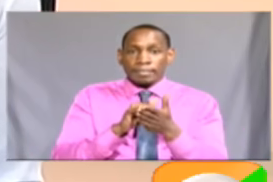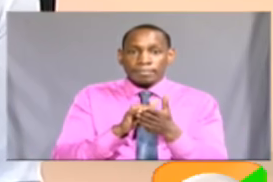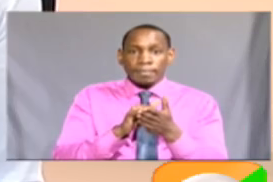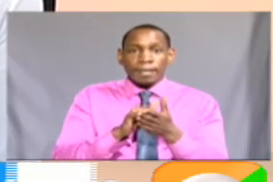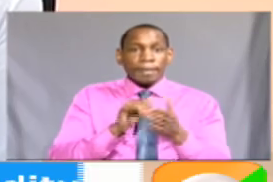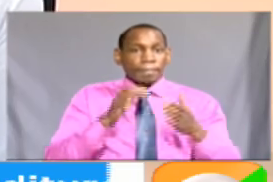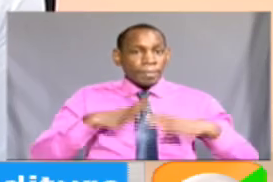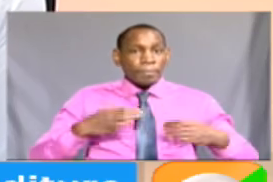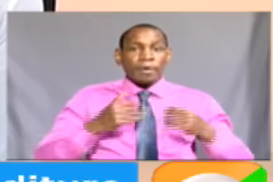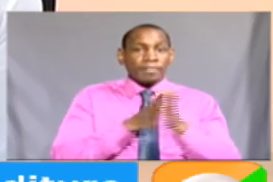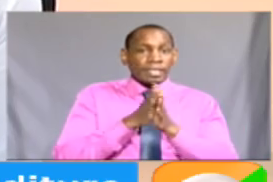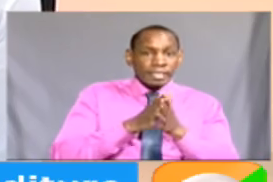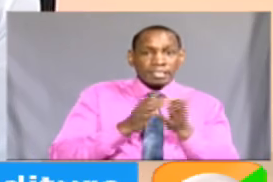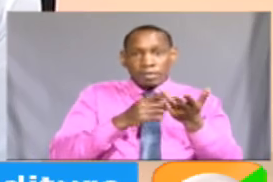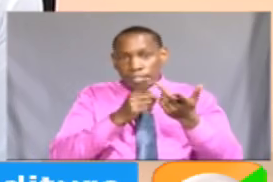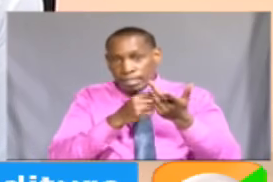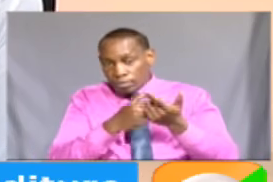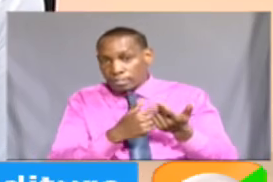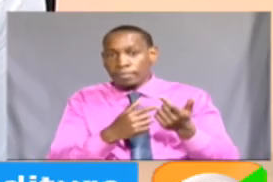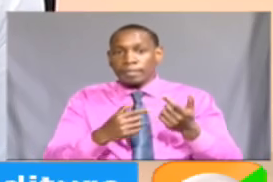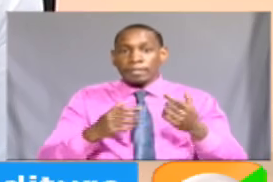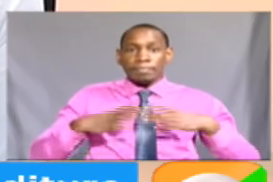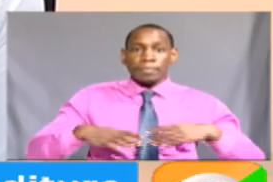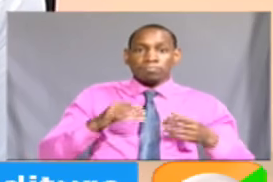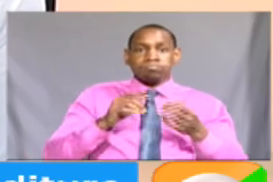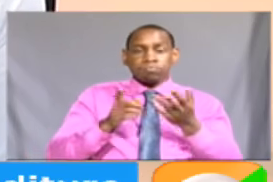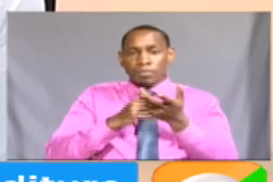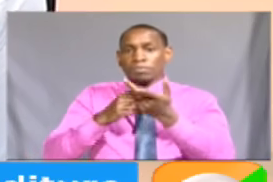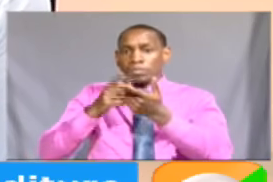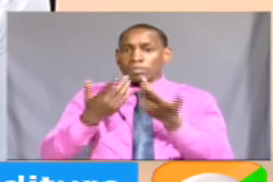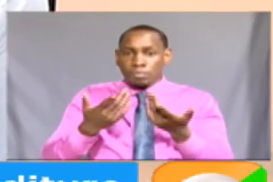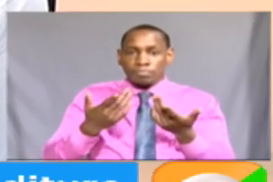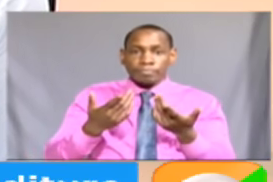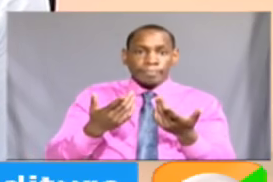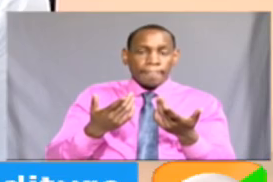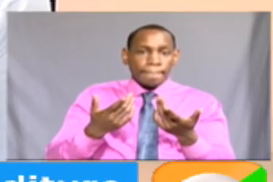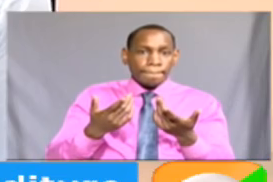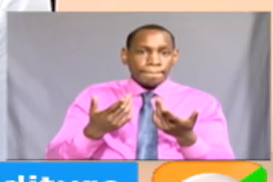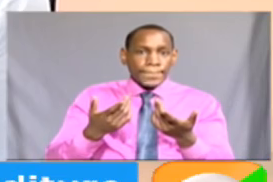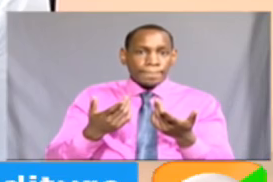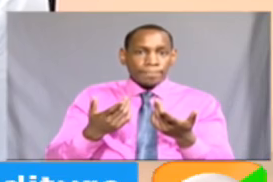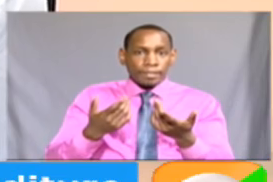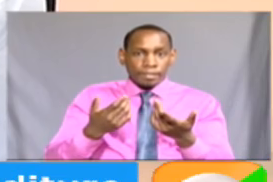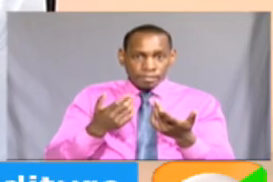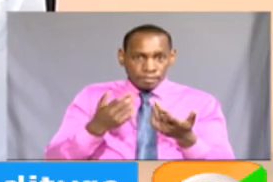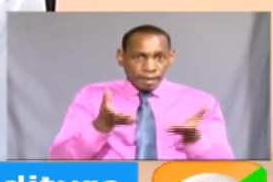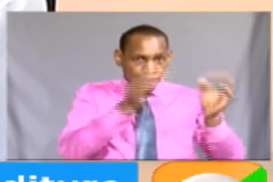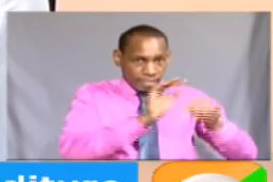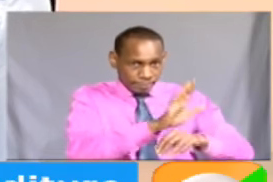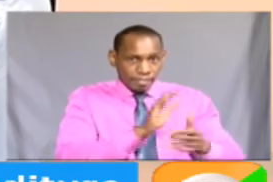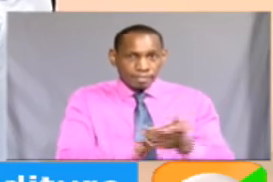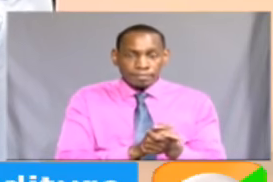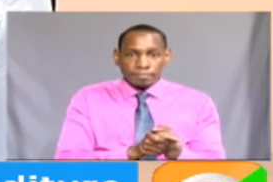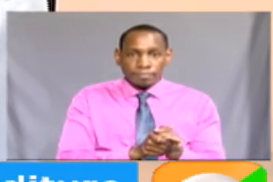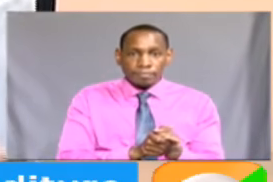accountants, there'll be so many mathematicians, there'll be so many calculators handling this account, down